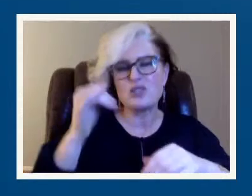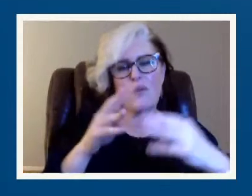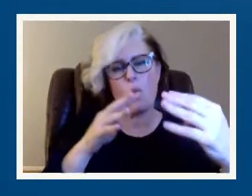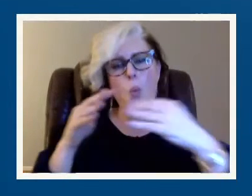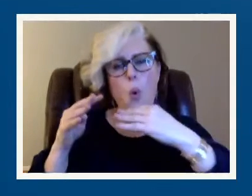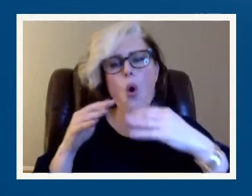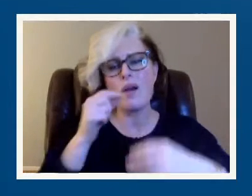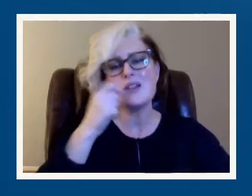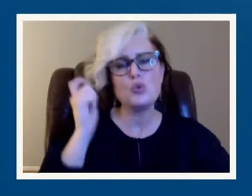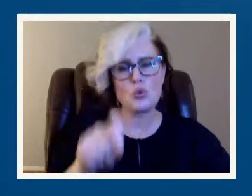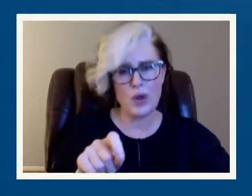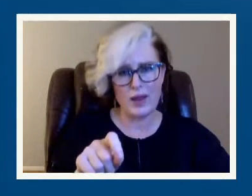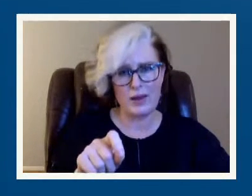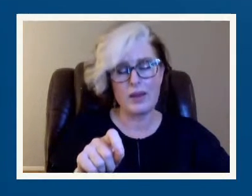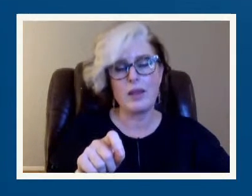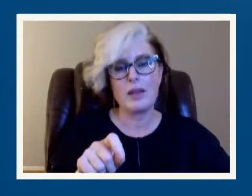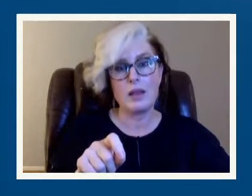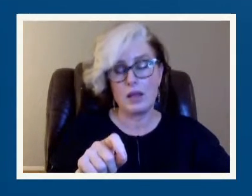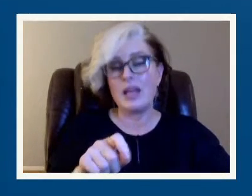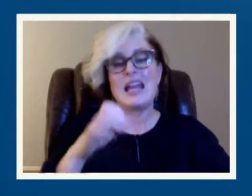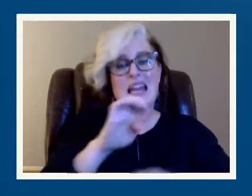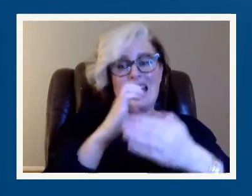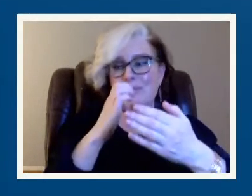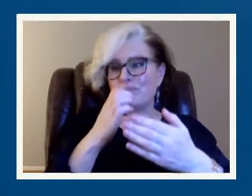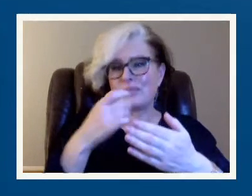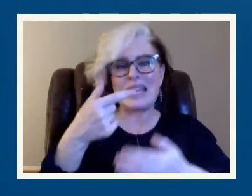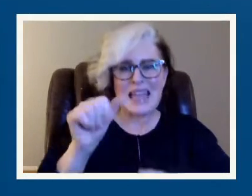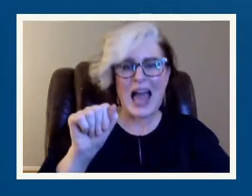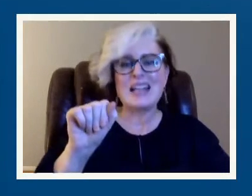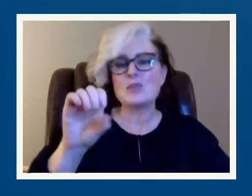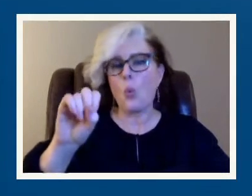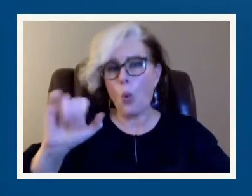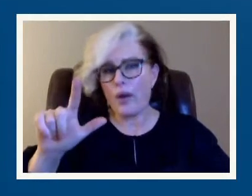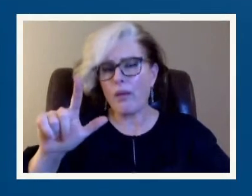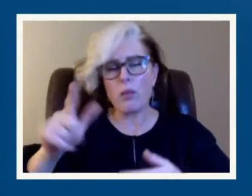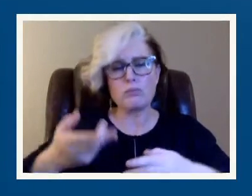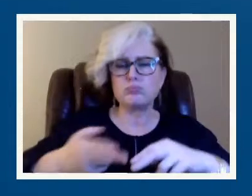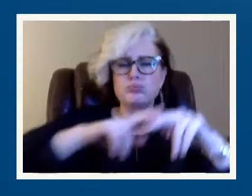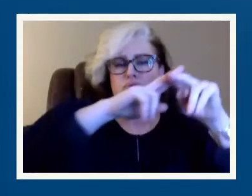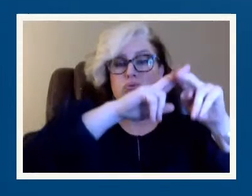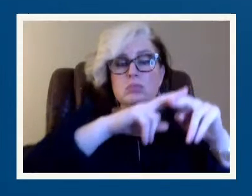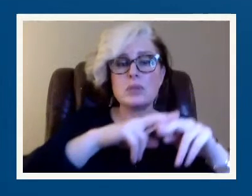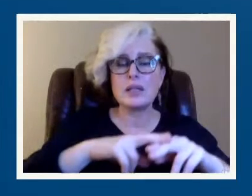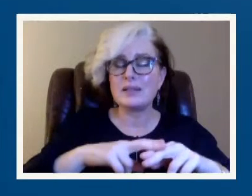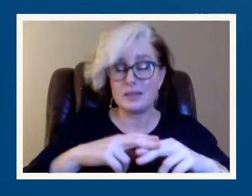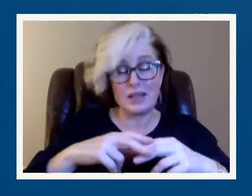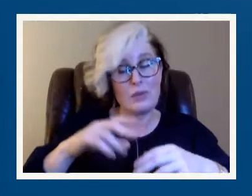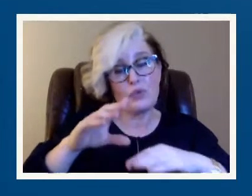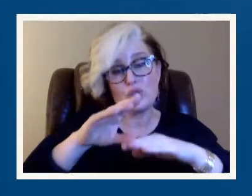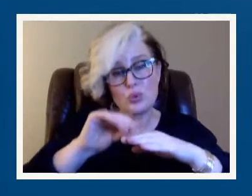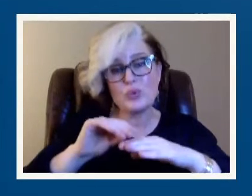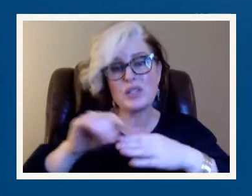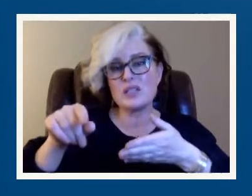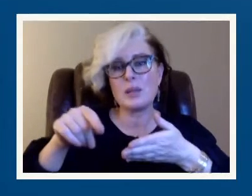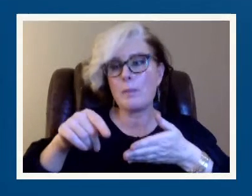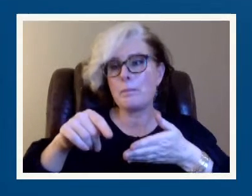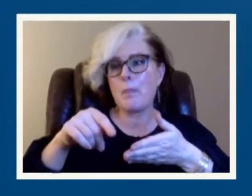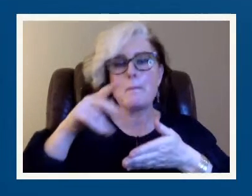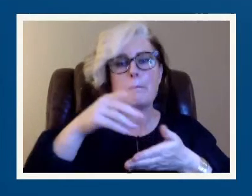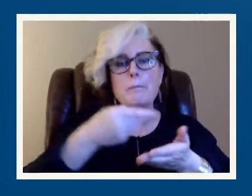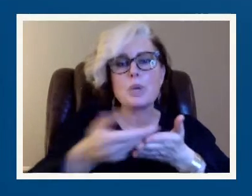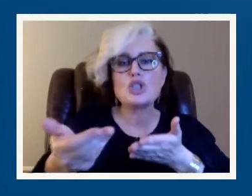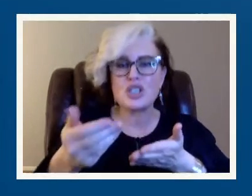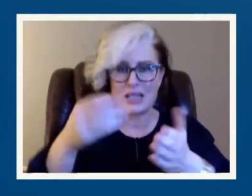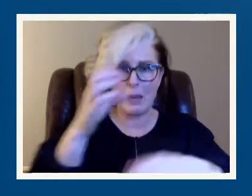which made energy prices shoot up. And it takes a bite out of everybody's paycheck. And it's